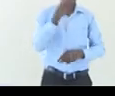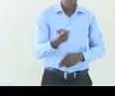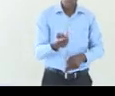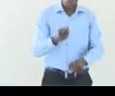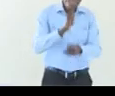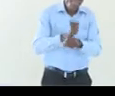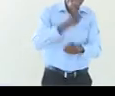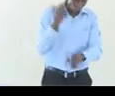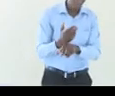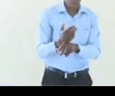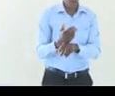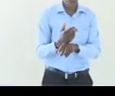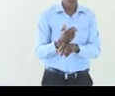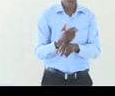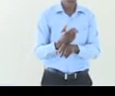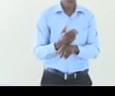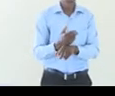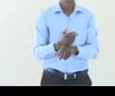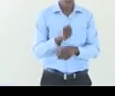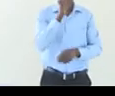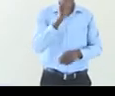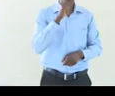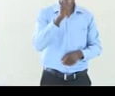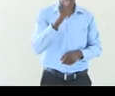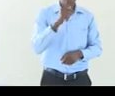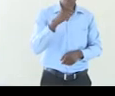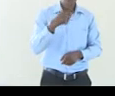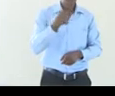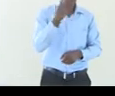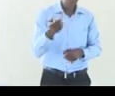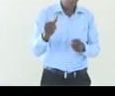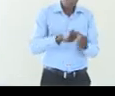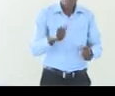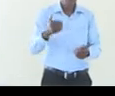are living in this other part of town, not